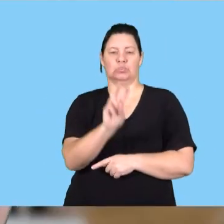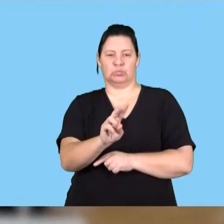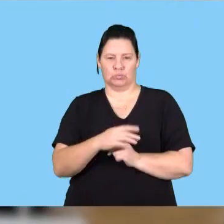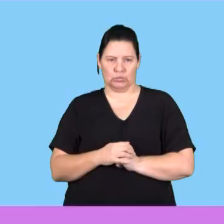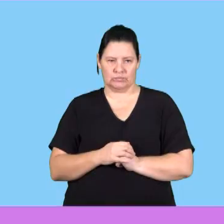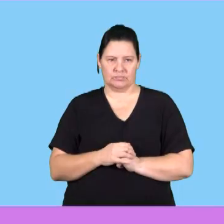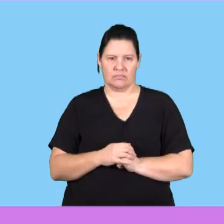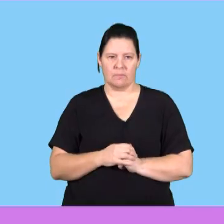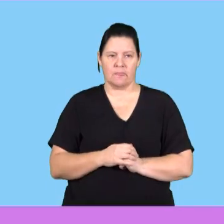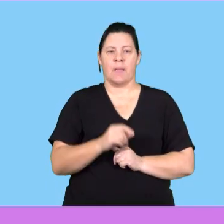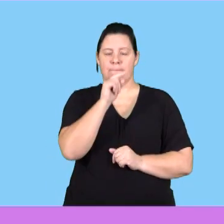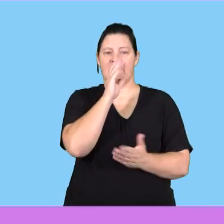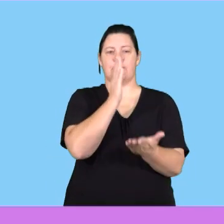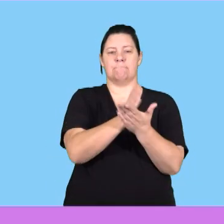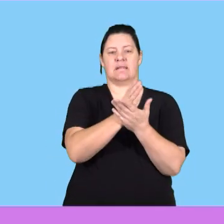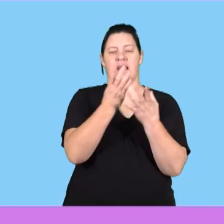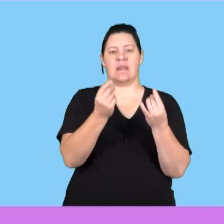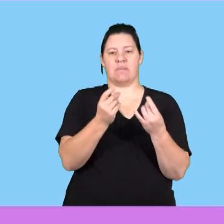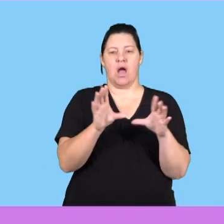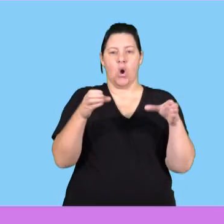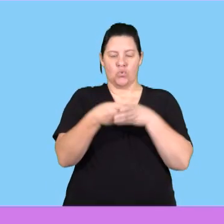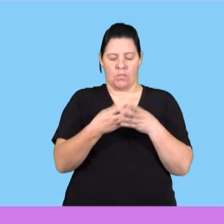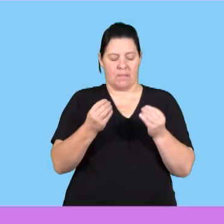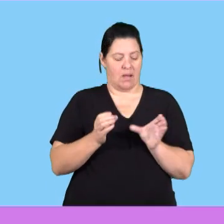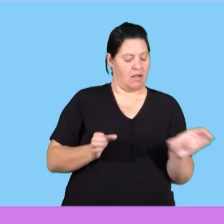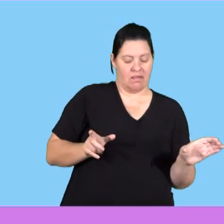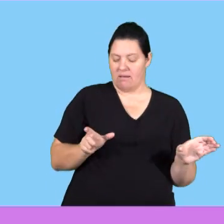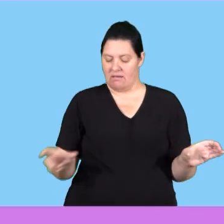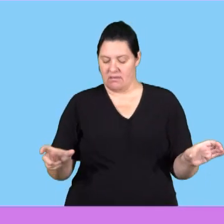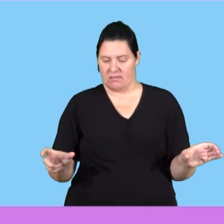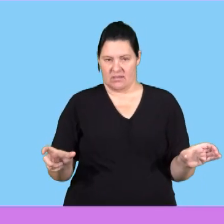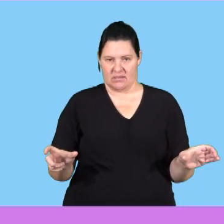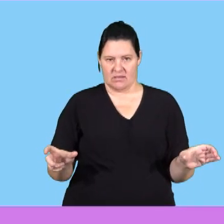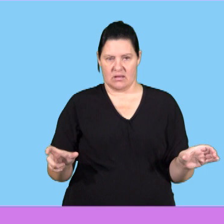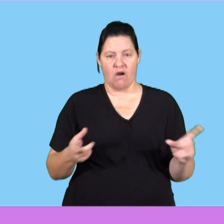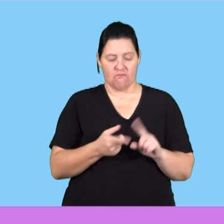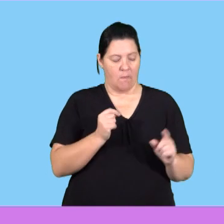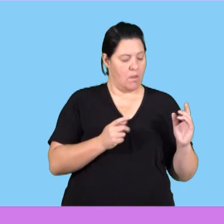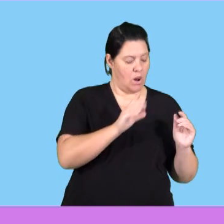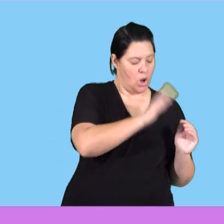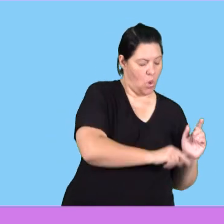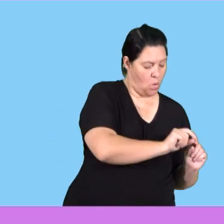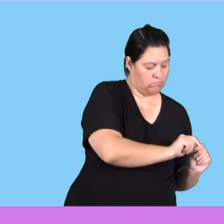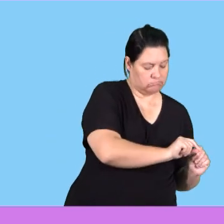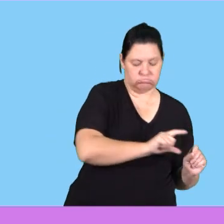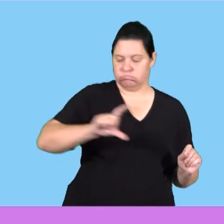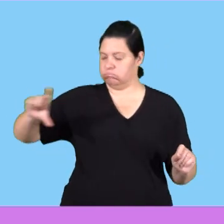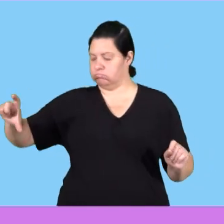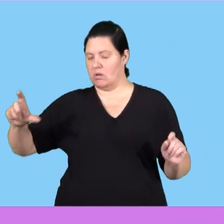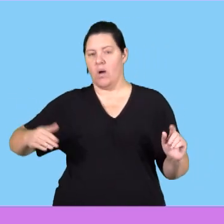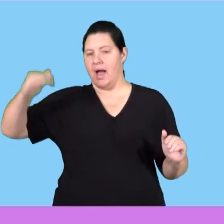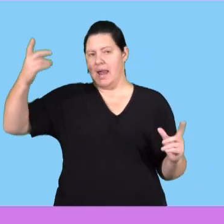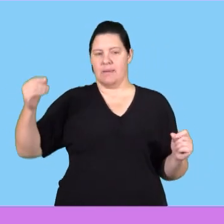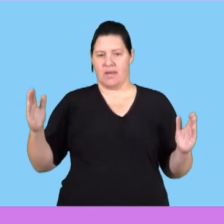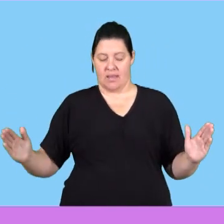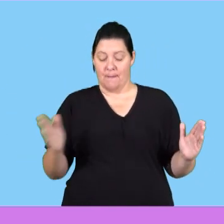2. And I indicated here is the middle number in a group of data listed from lowest to highest, meaning in